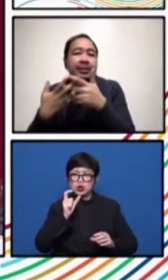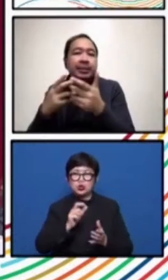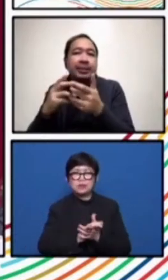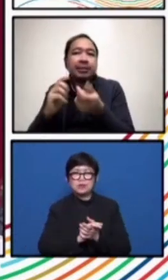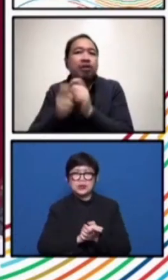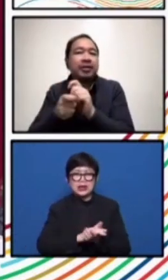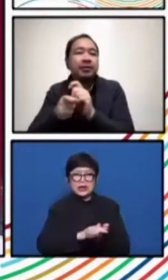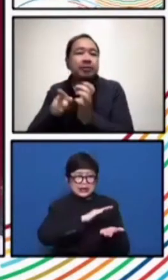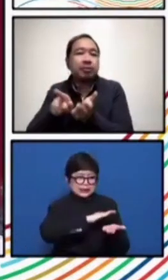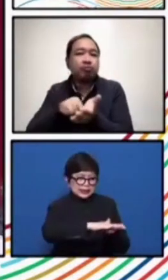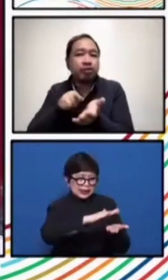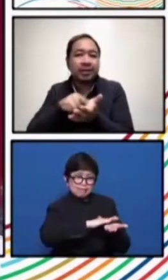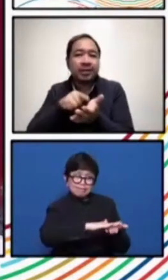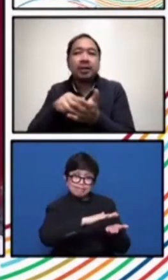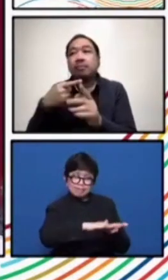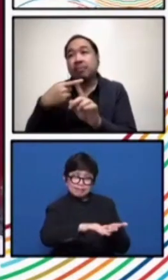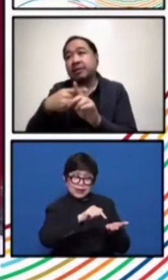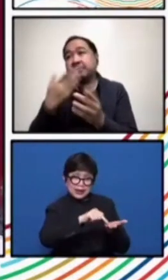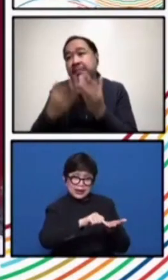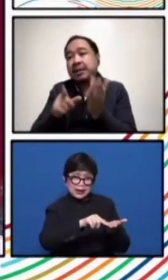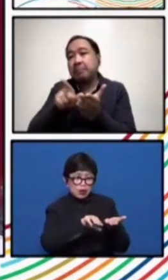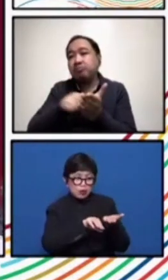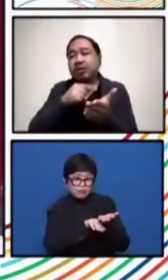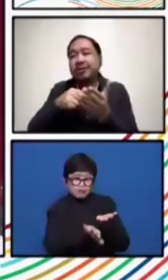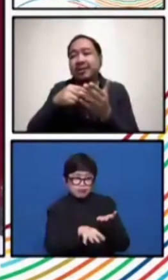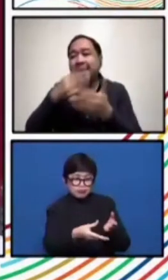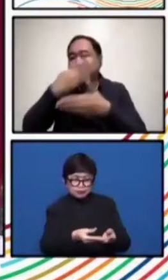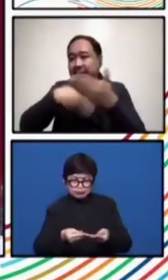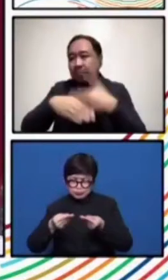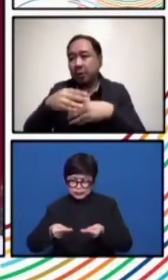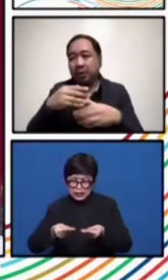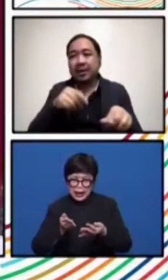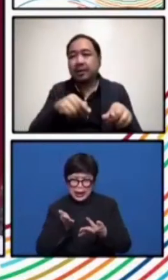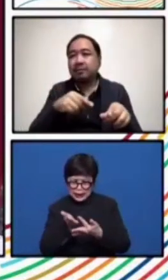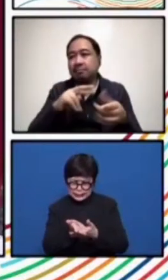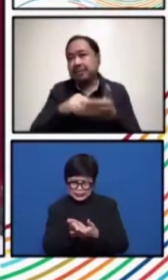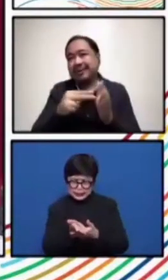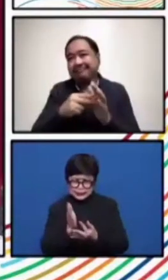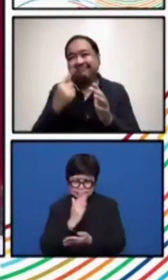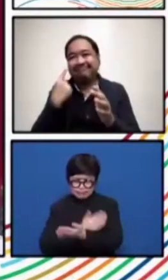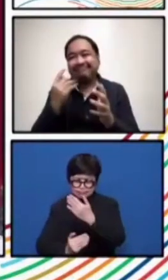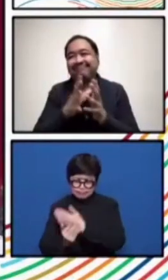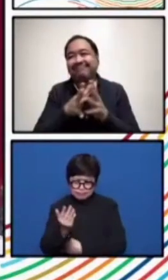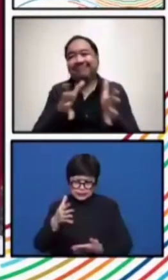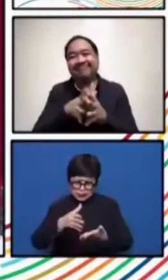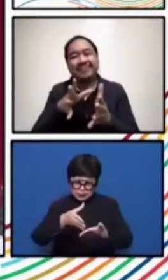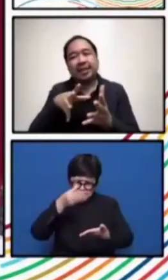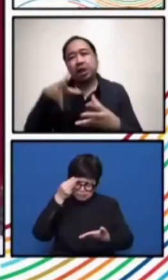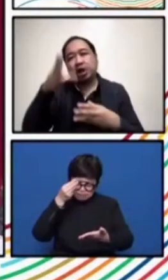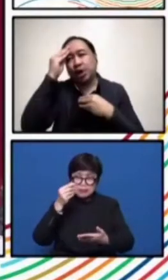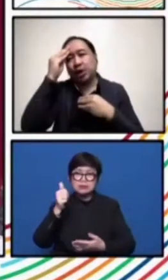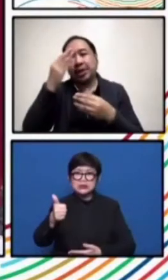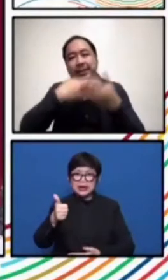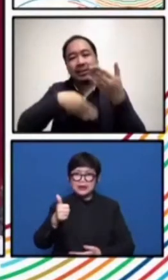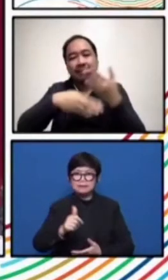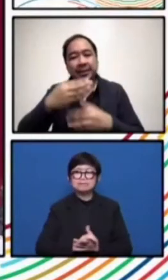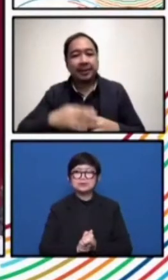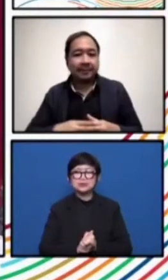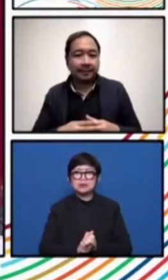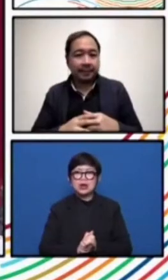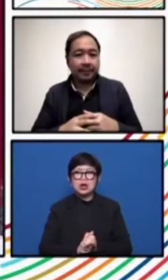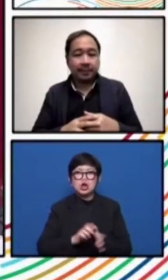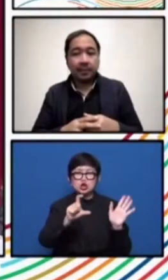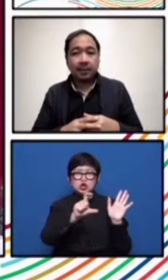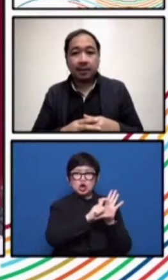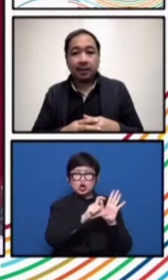print disabled not necessary blind as I mentioned just now so in Malaysia we work